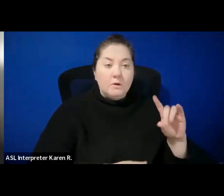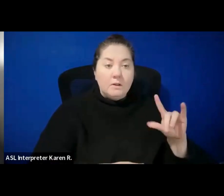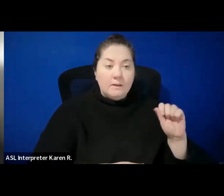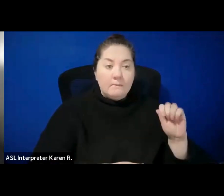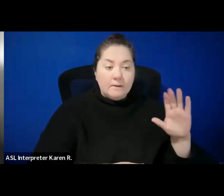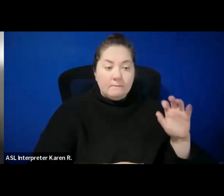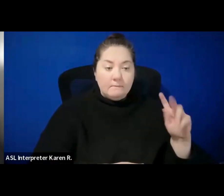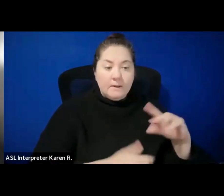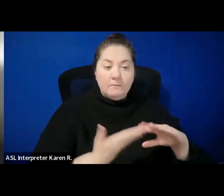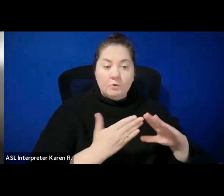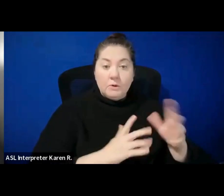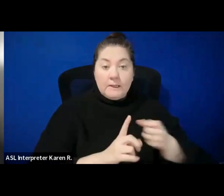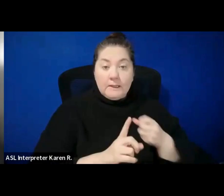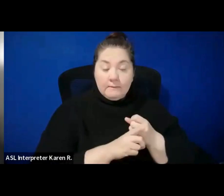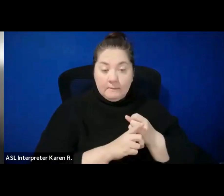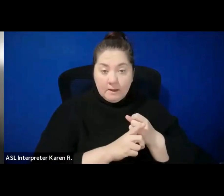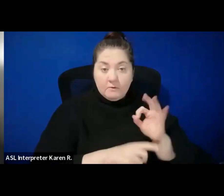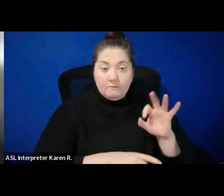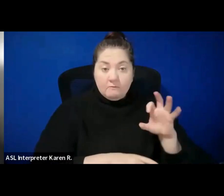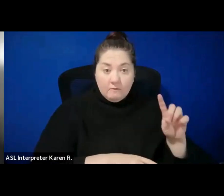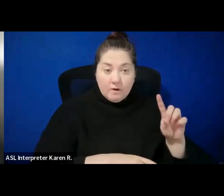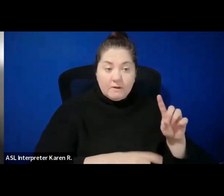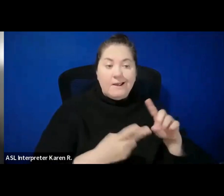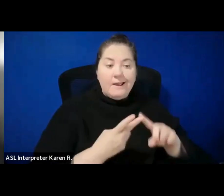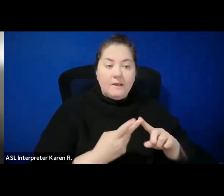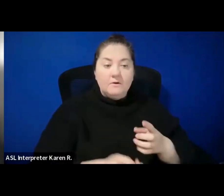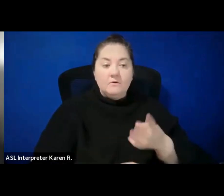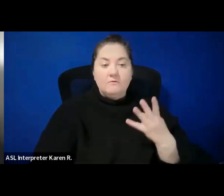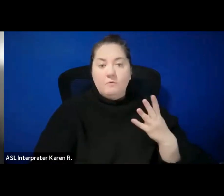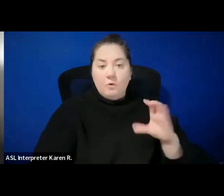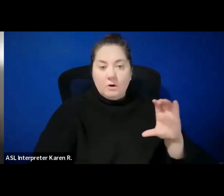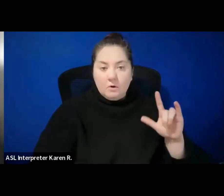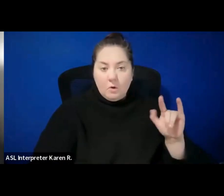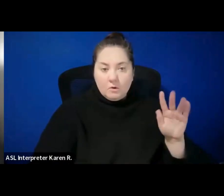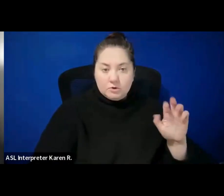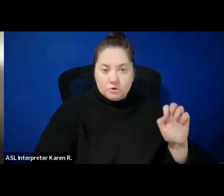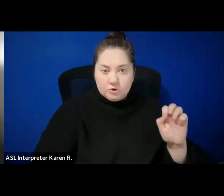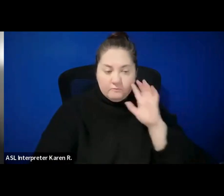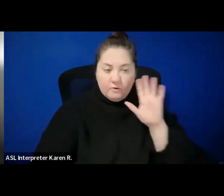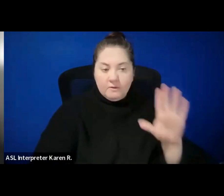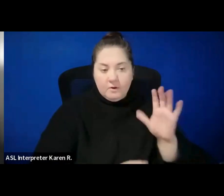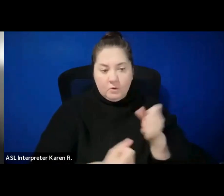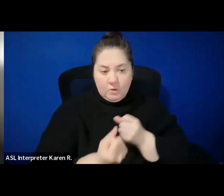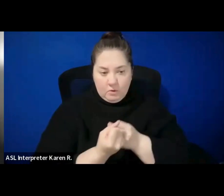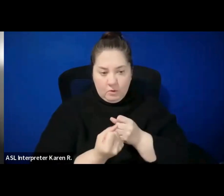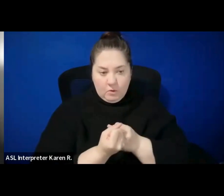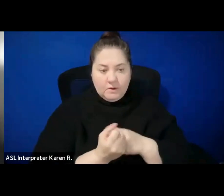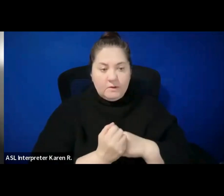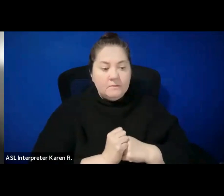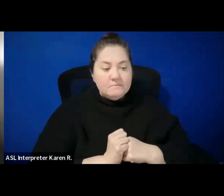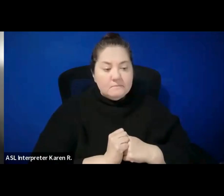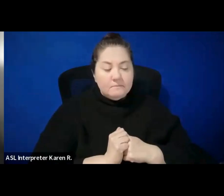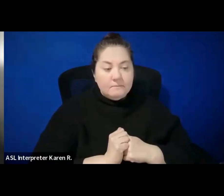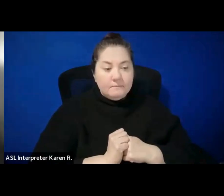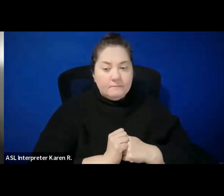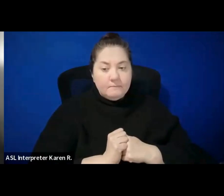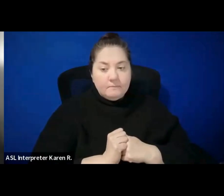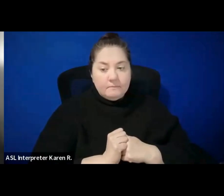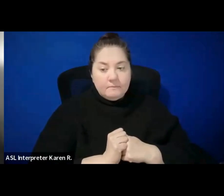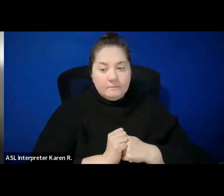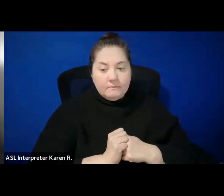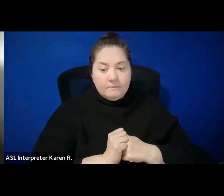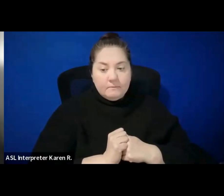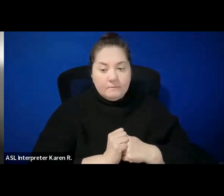Impact Fund and For Culture for their additional support. Without further ado, we're gonna let